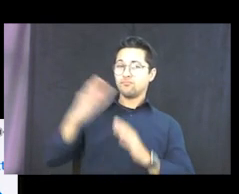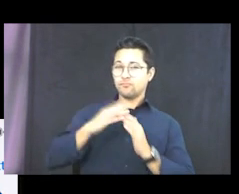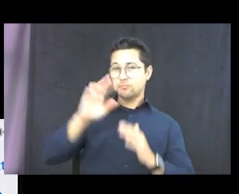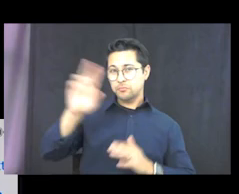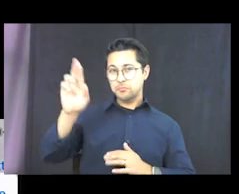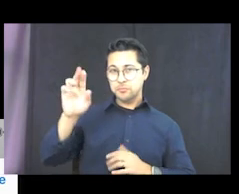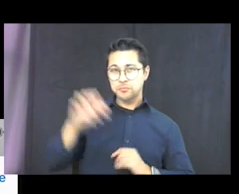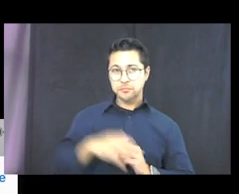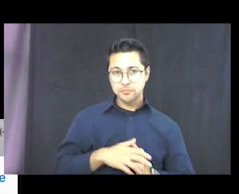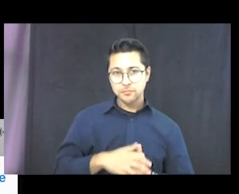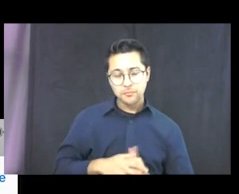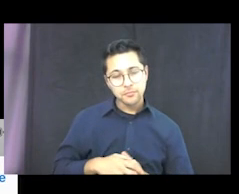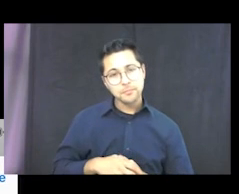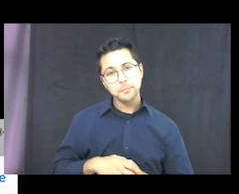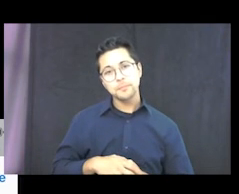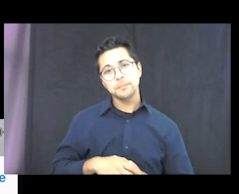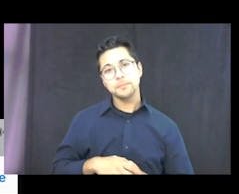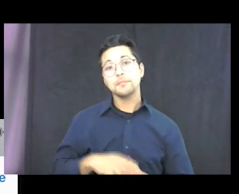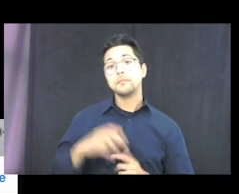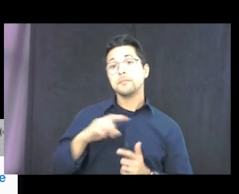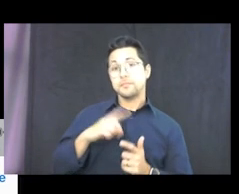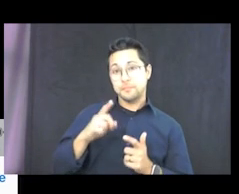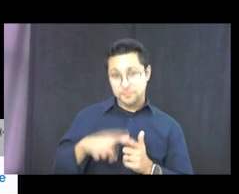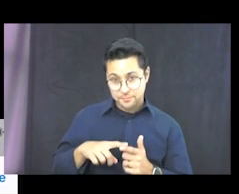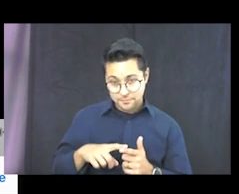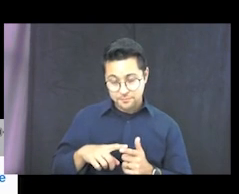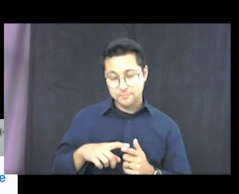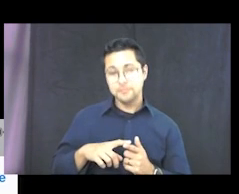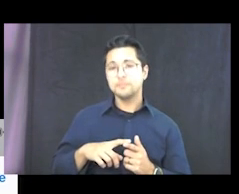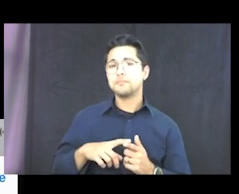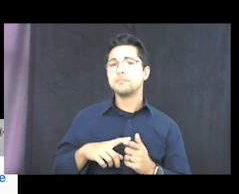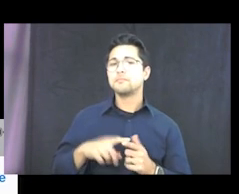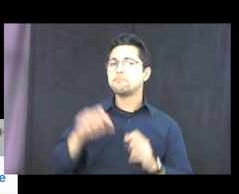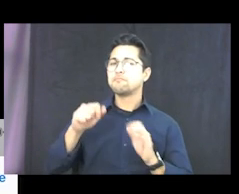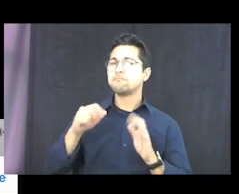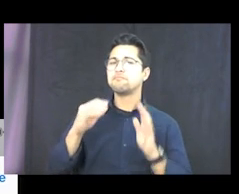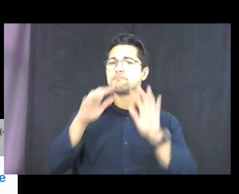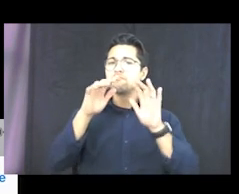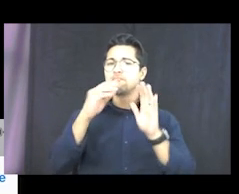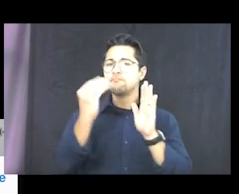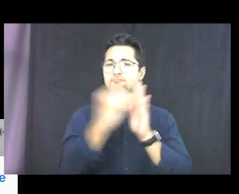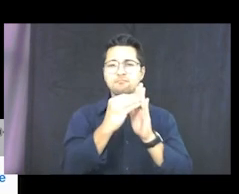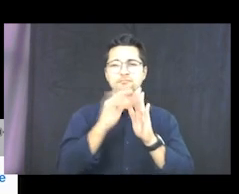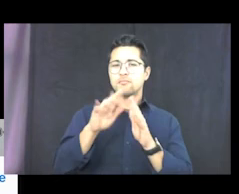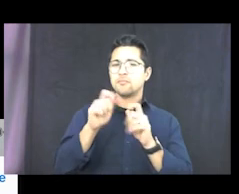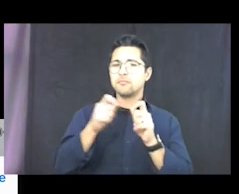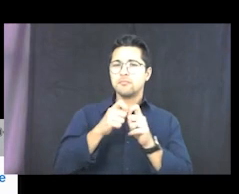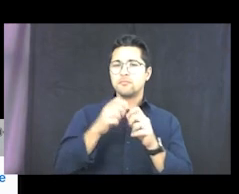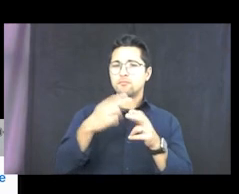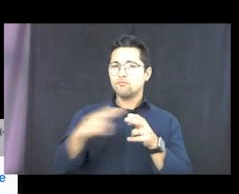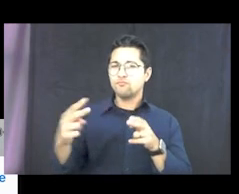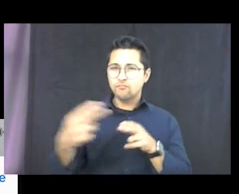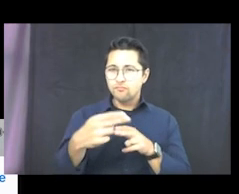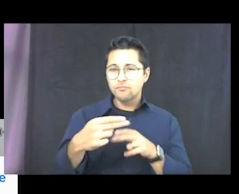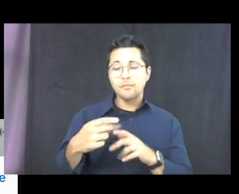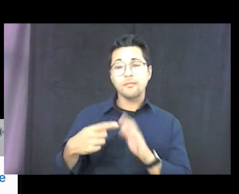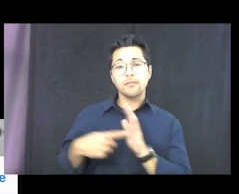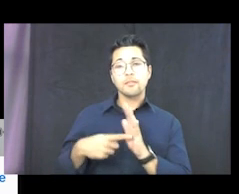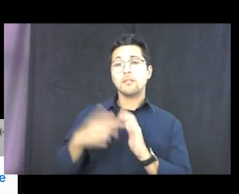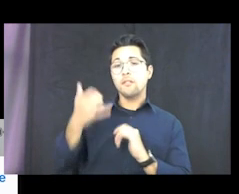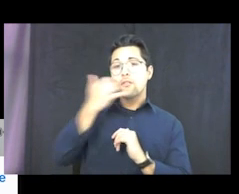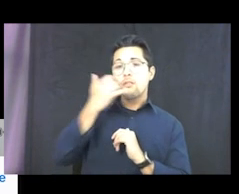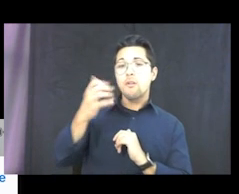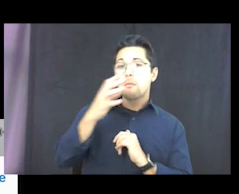right-hand corner of the screen. From here, you can name your desired shortcut. For example, Call